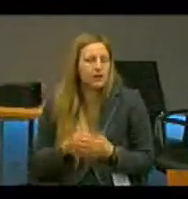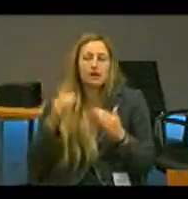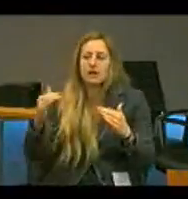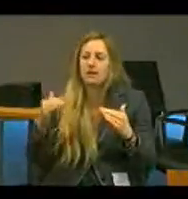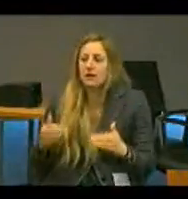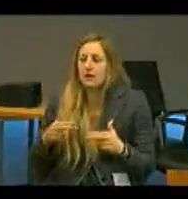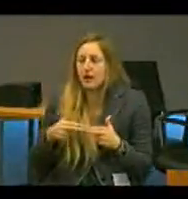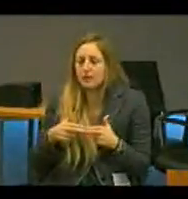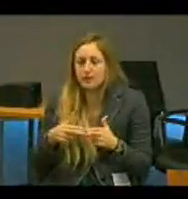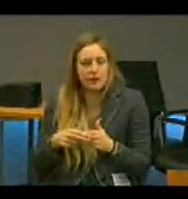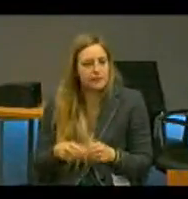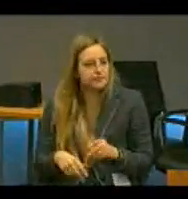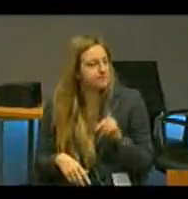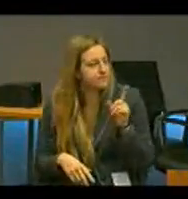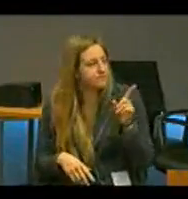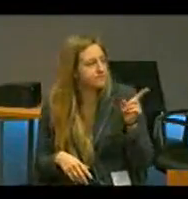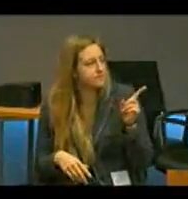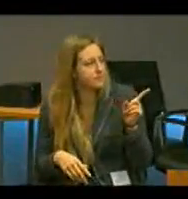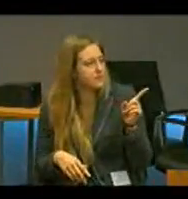This slide that